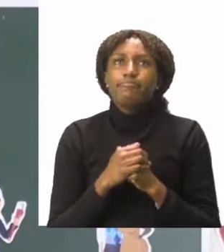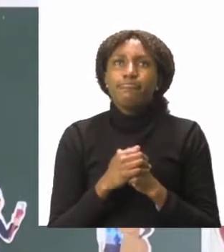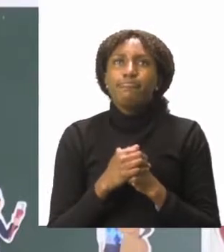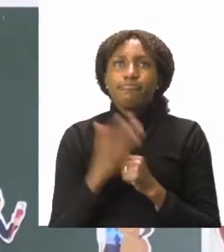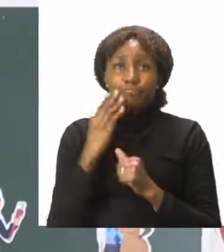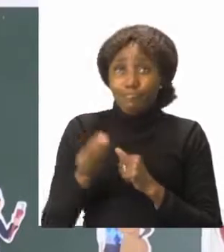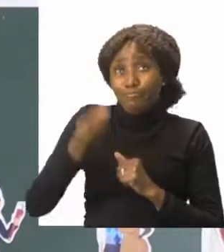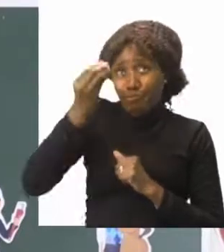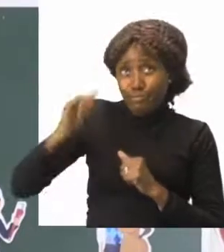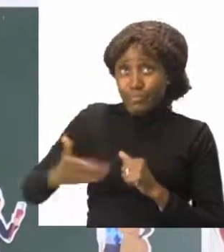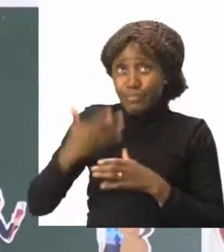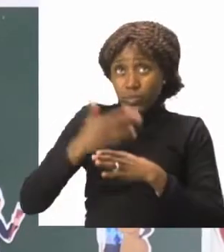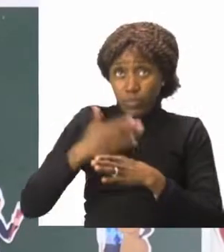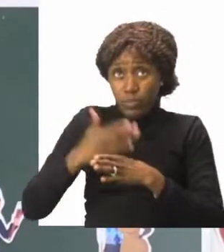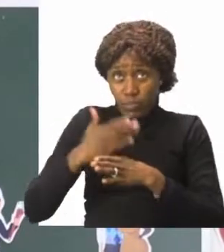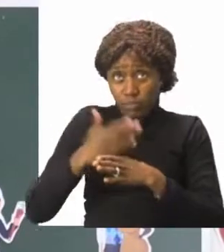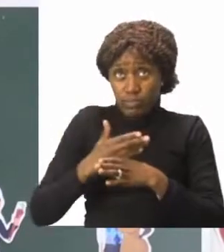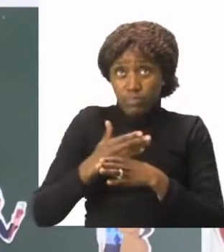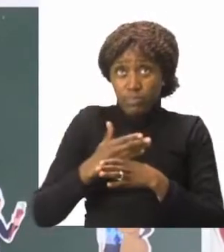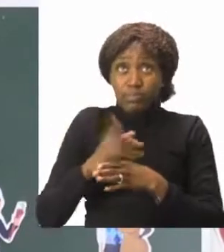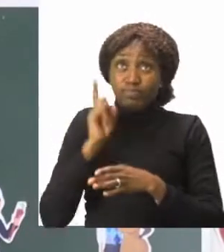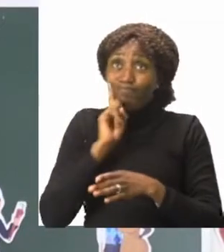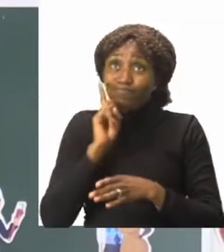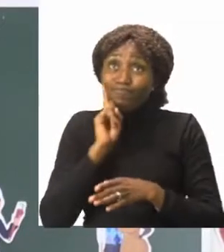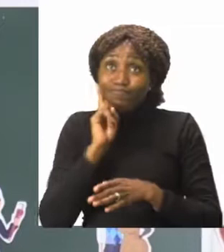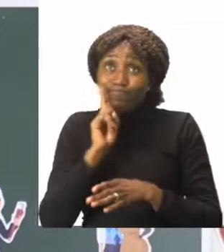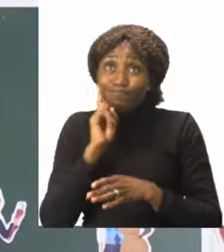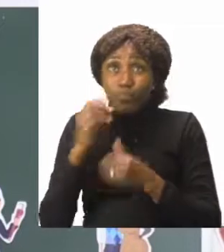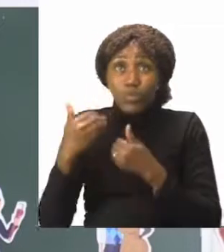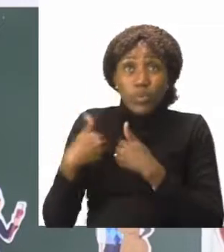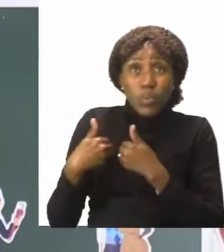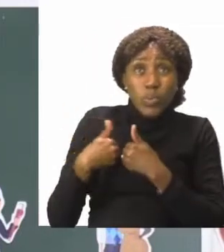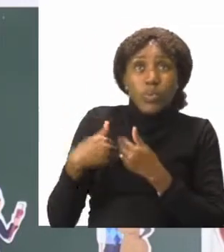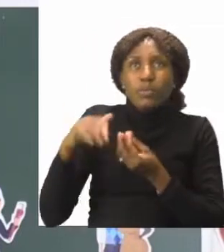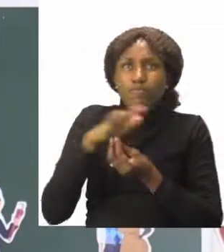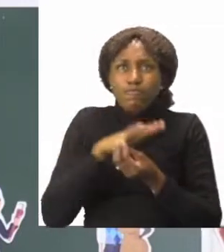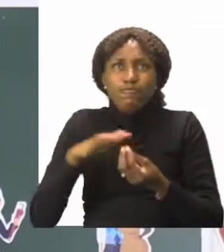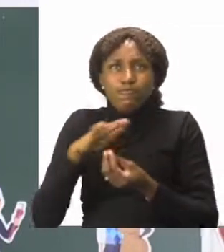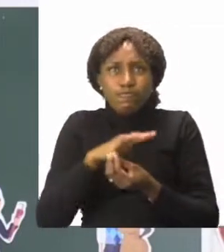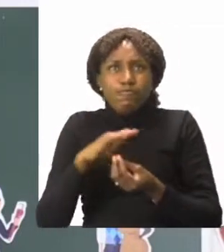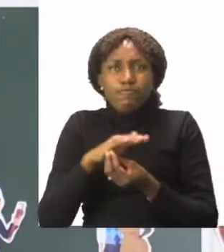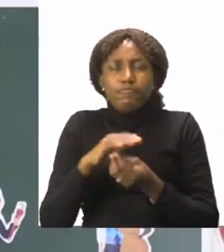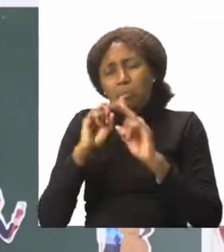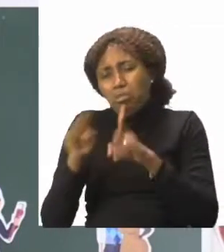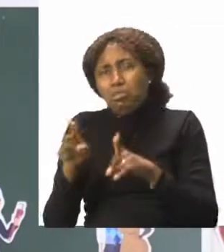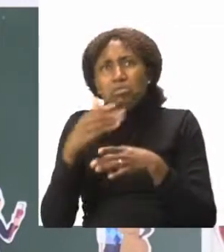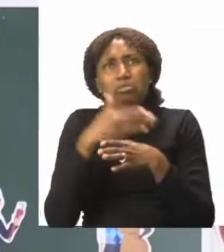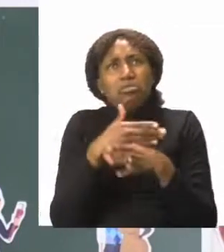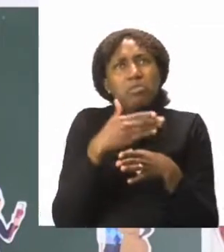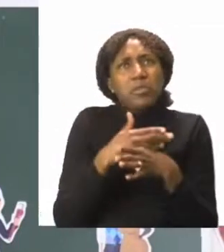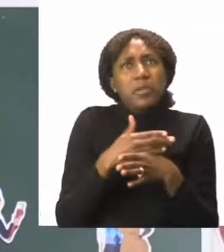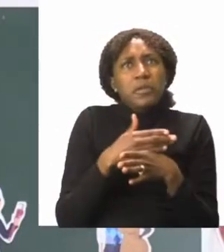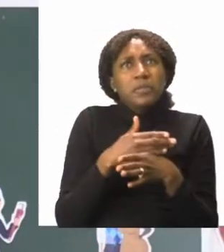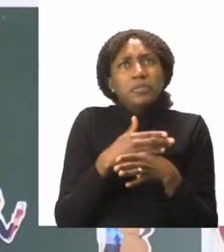take care of their families. There are different types of occupations, boys and girls. We know the ones that